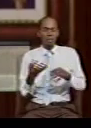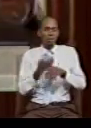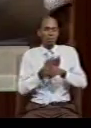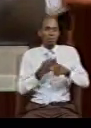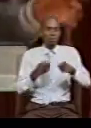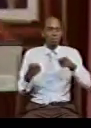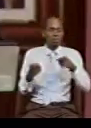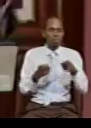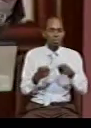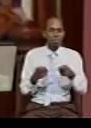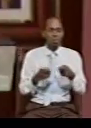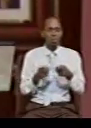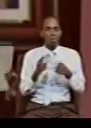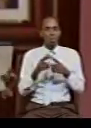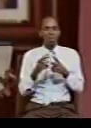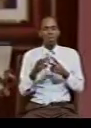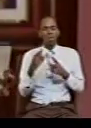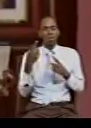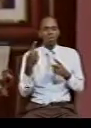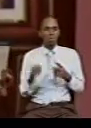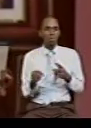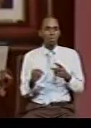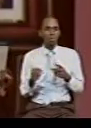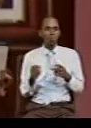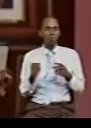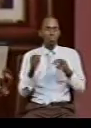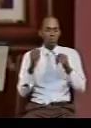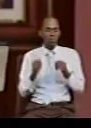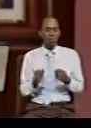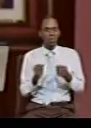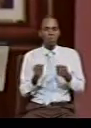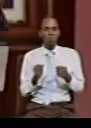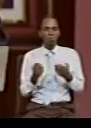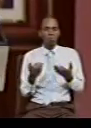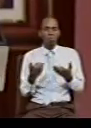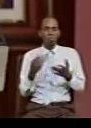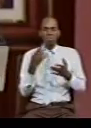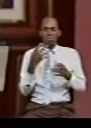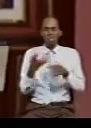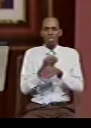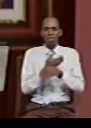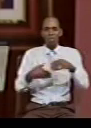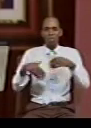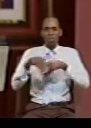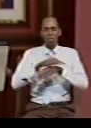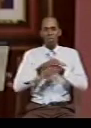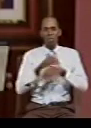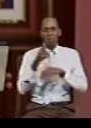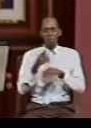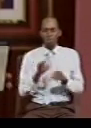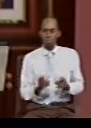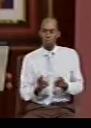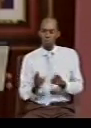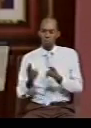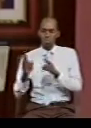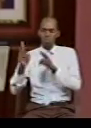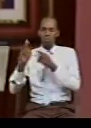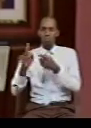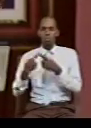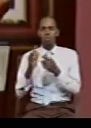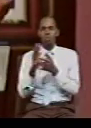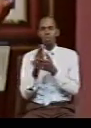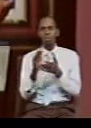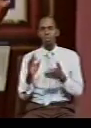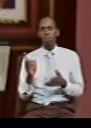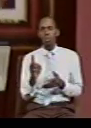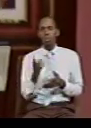over, or the pastor at the retreat over there takes over, you leave and you are rushing somewhere,